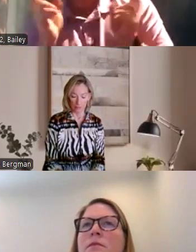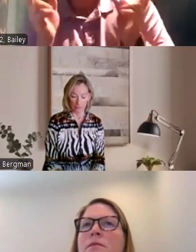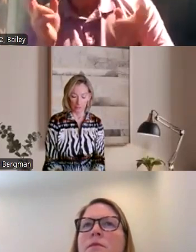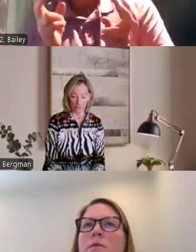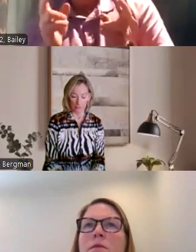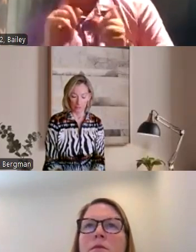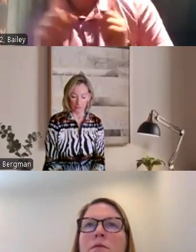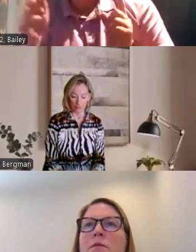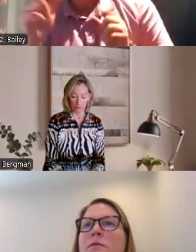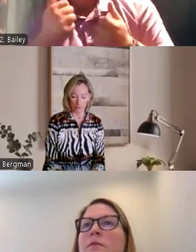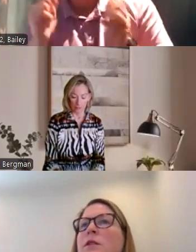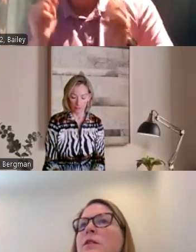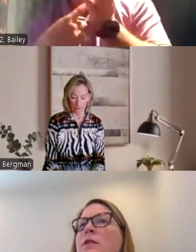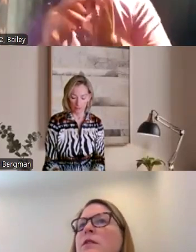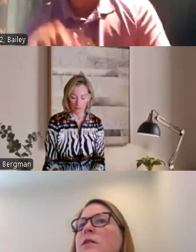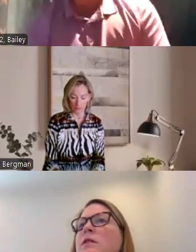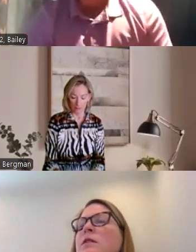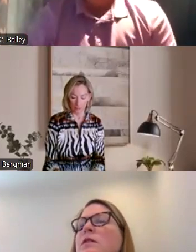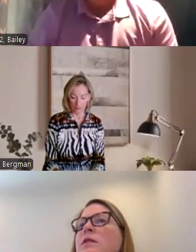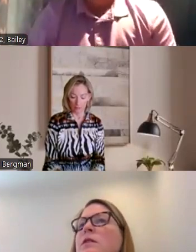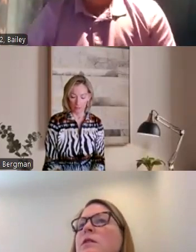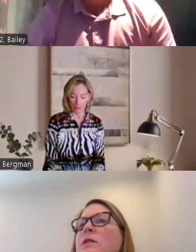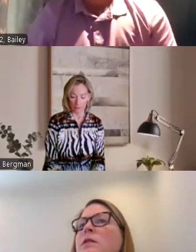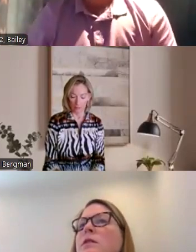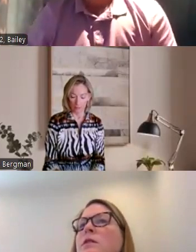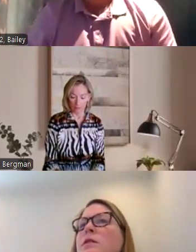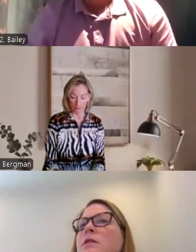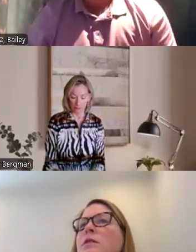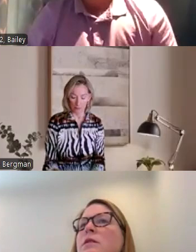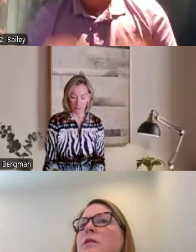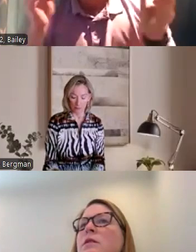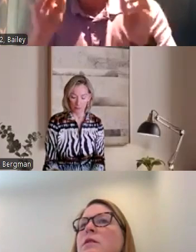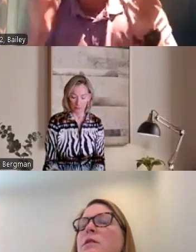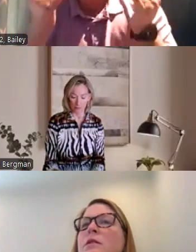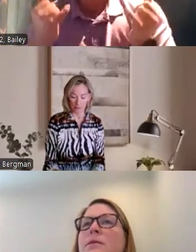other things, but is there any discussion of that? Not at this point,